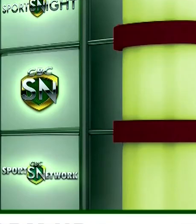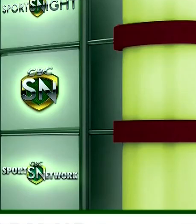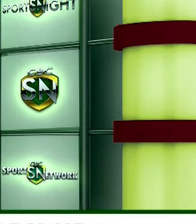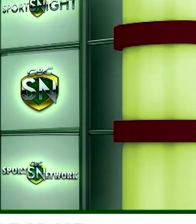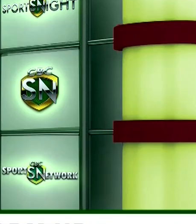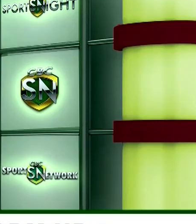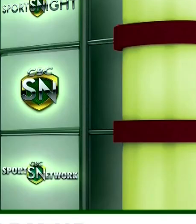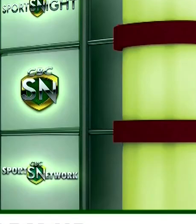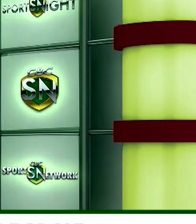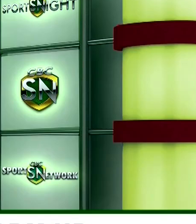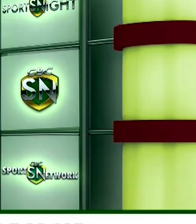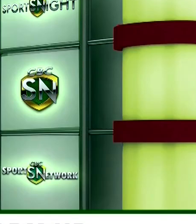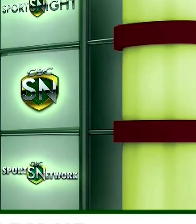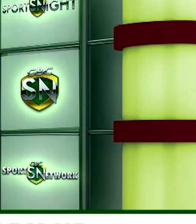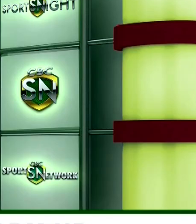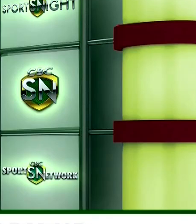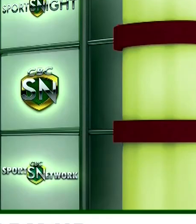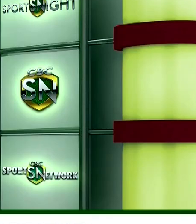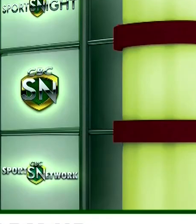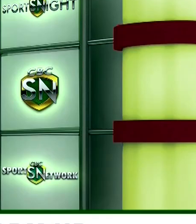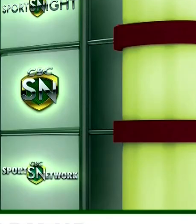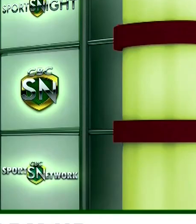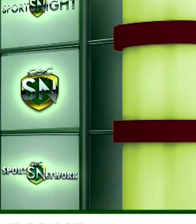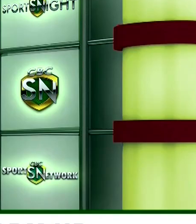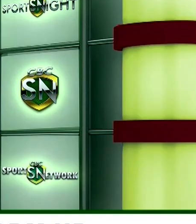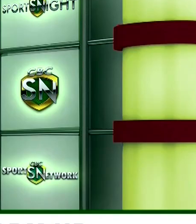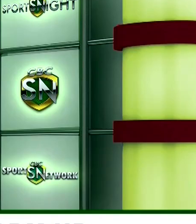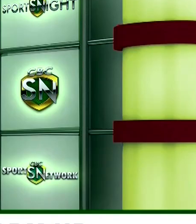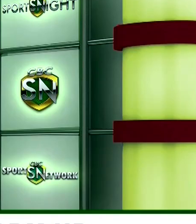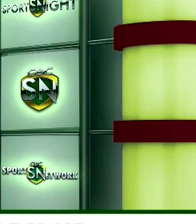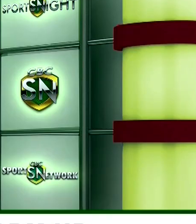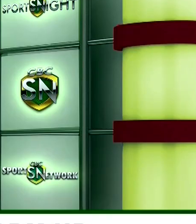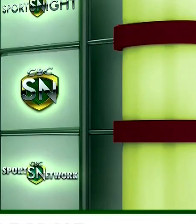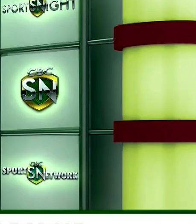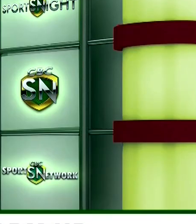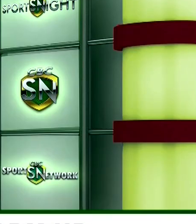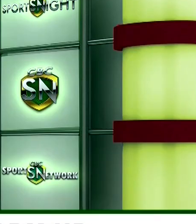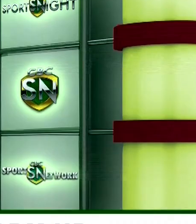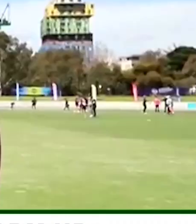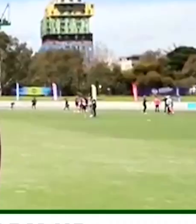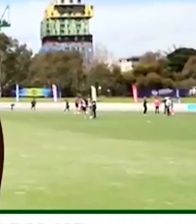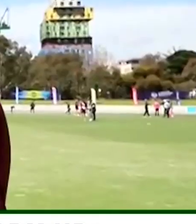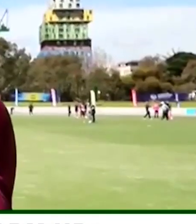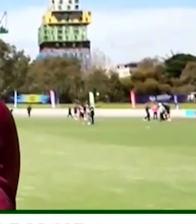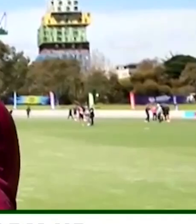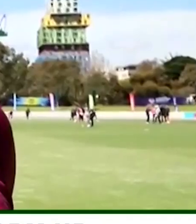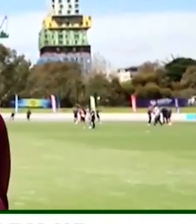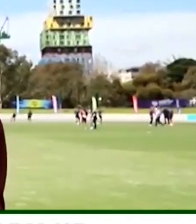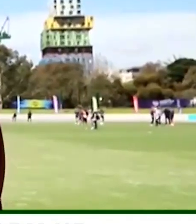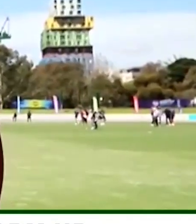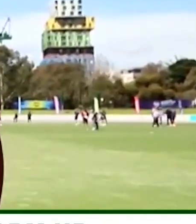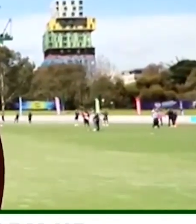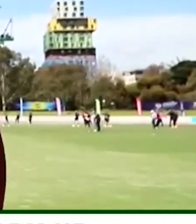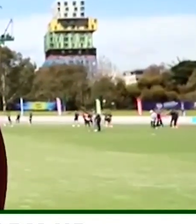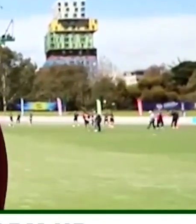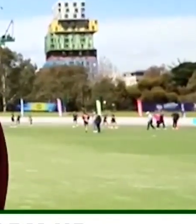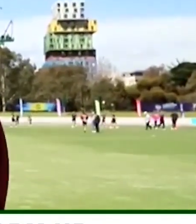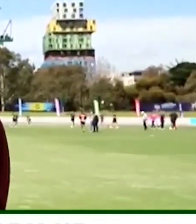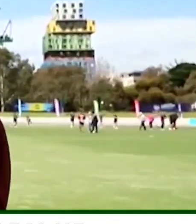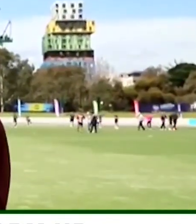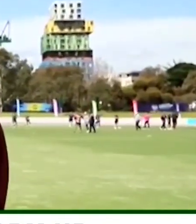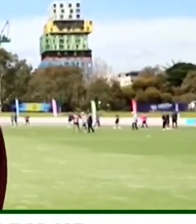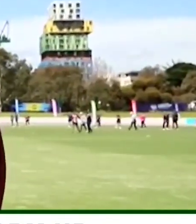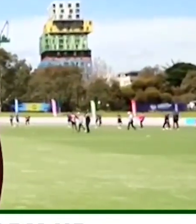the good start to the warm-up games, even though he knows improvement is still needed. Well, any game that you go into, you want to